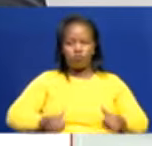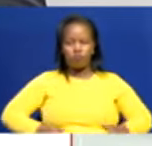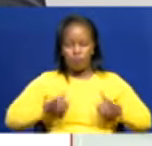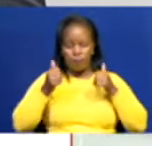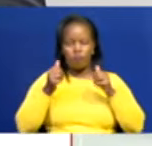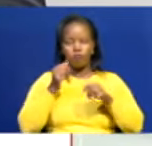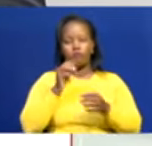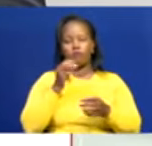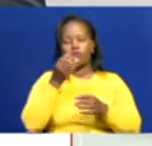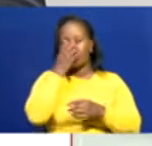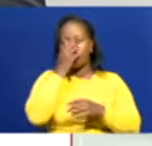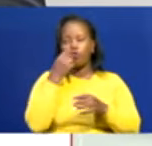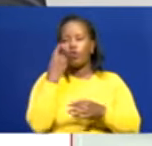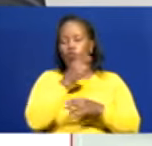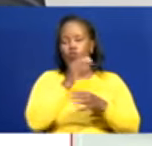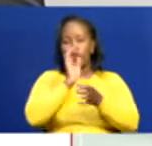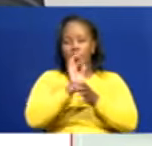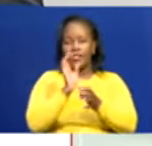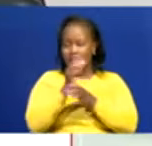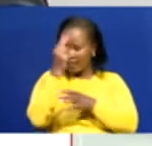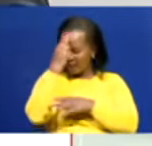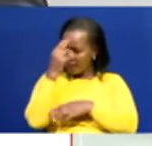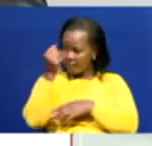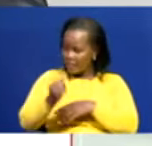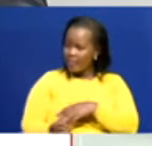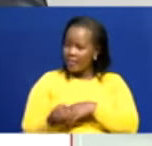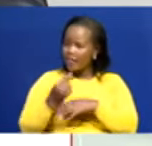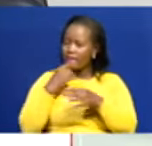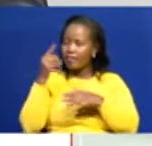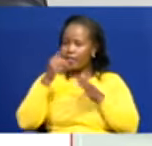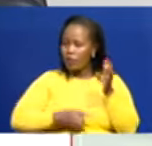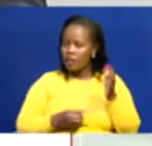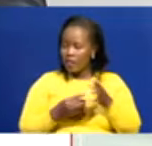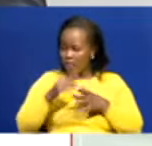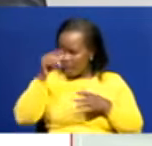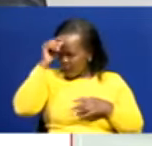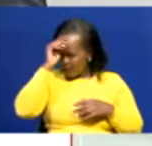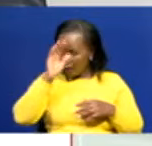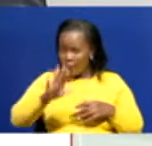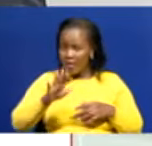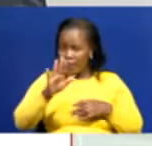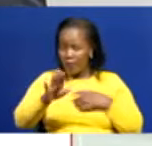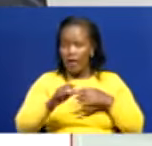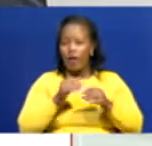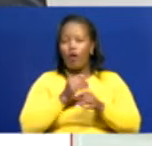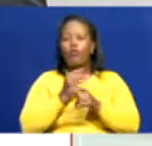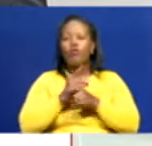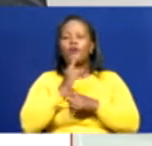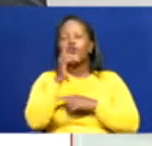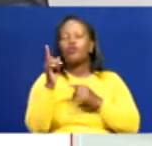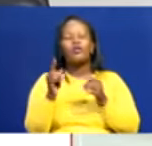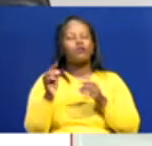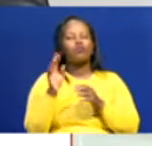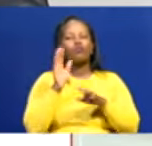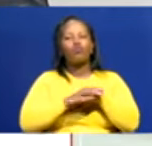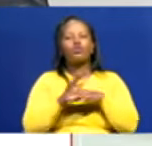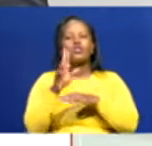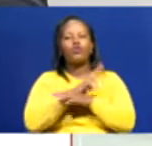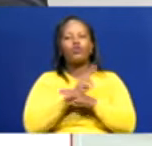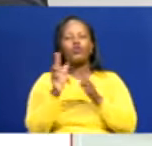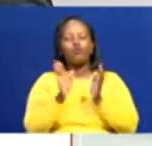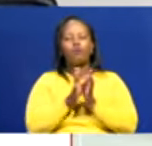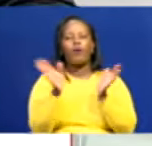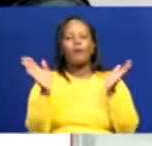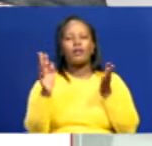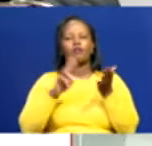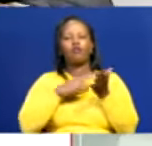a church service in Kajiado, maintained that his administration will ensure prudent use of public resources to improve the